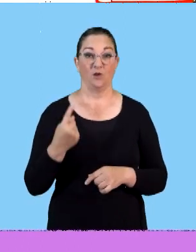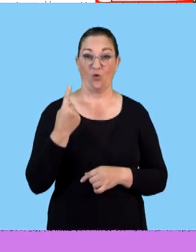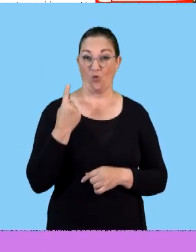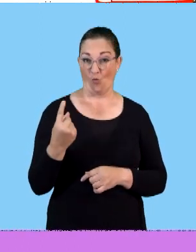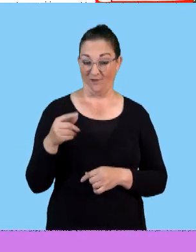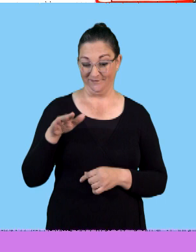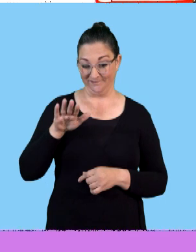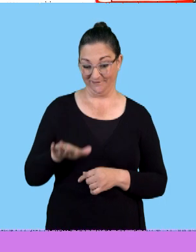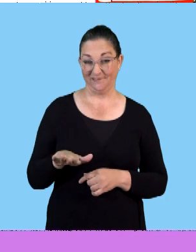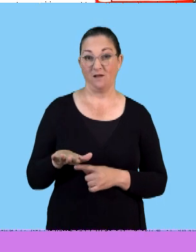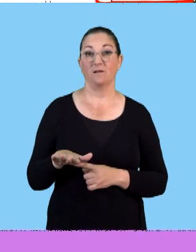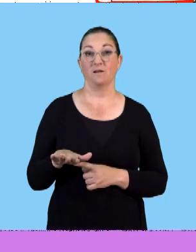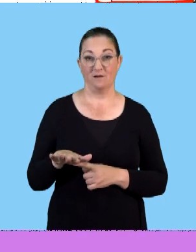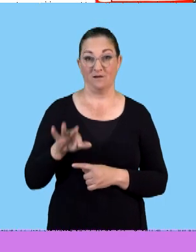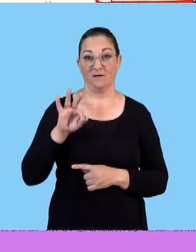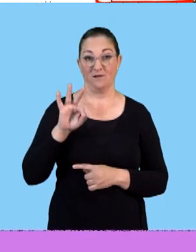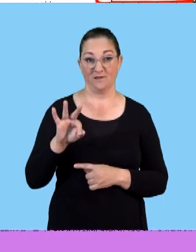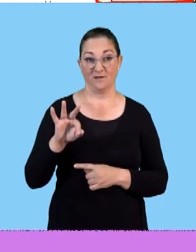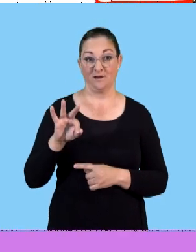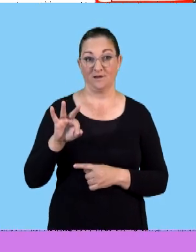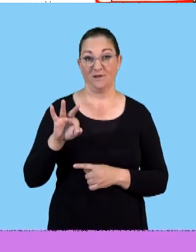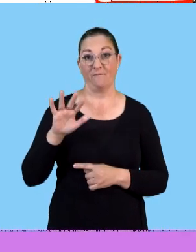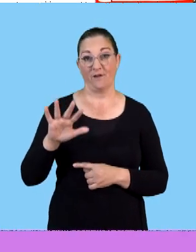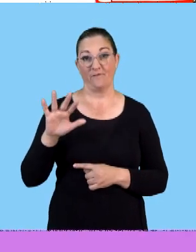one side of a stocking is